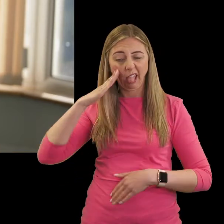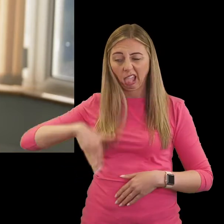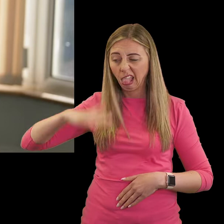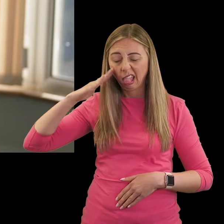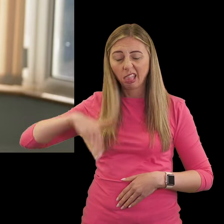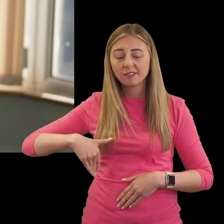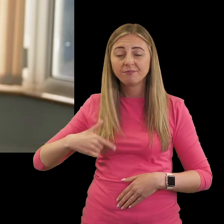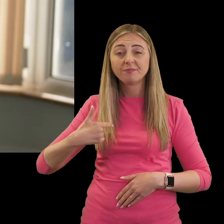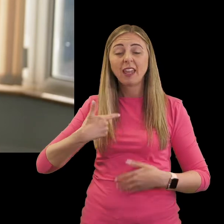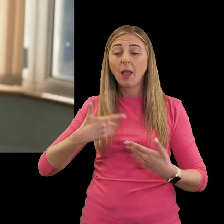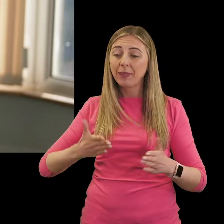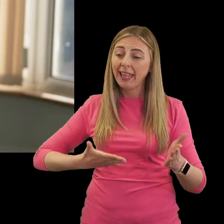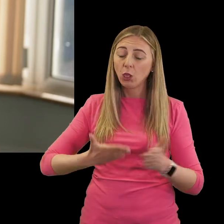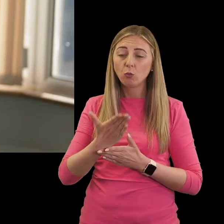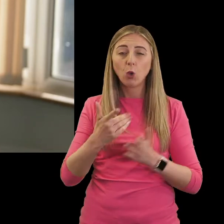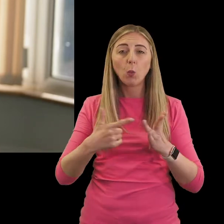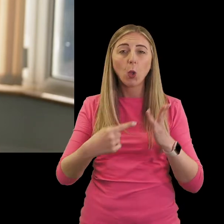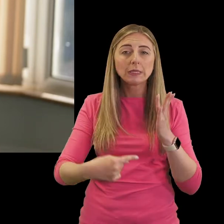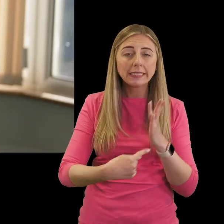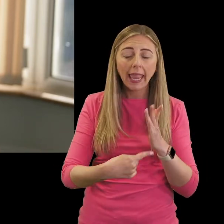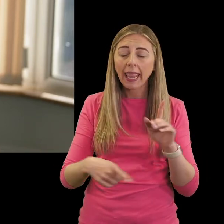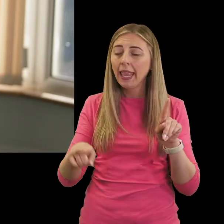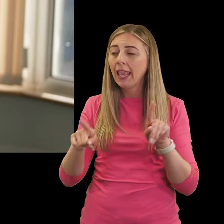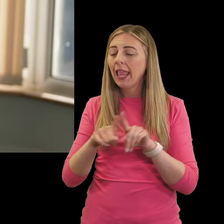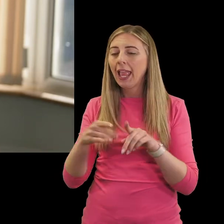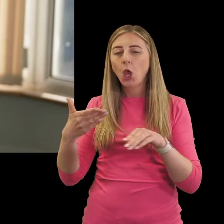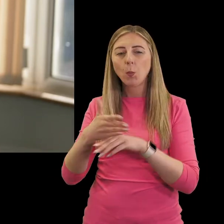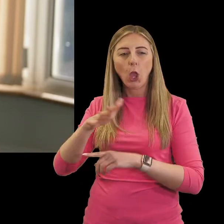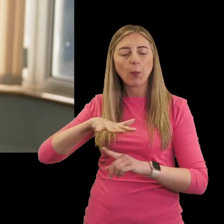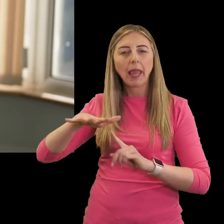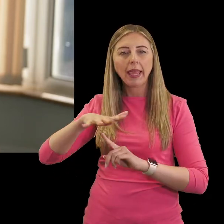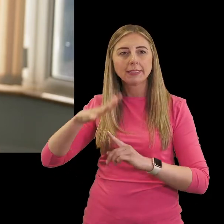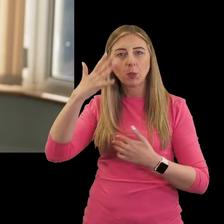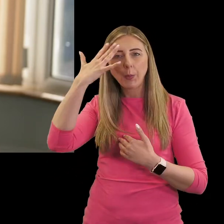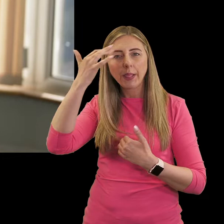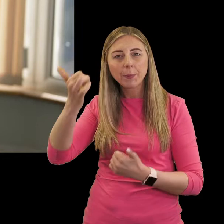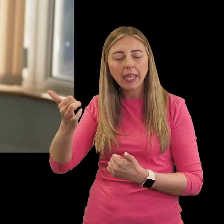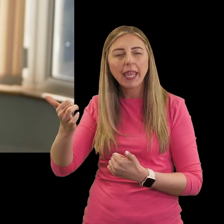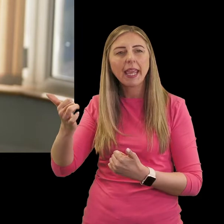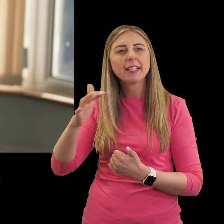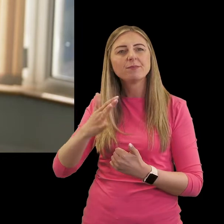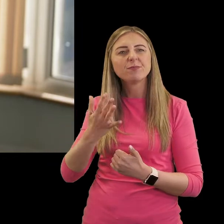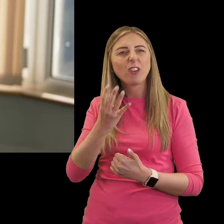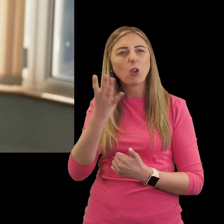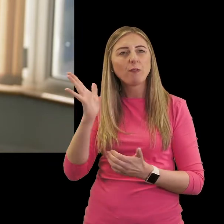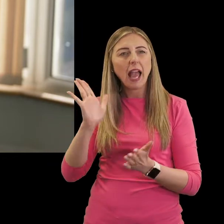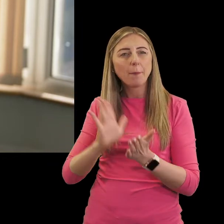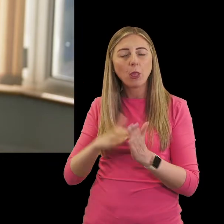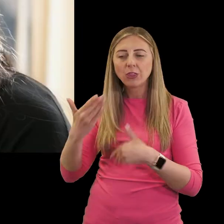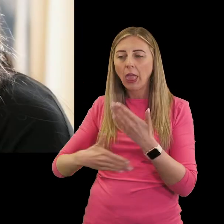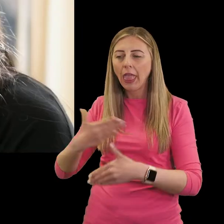occupational health, workplace well-being for probably about 4 or 5 months, and before I went off on stress